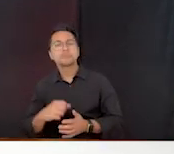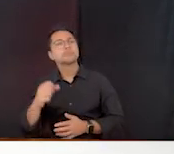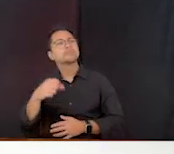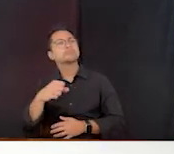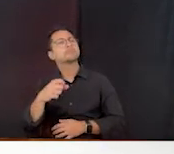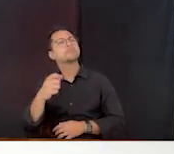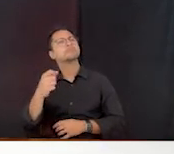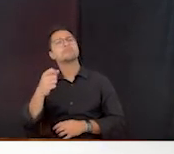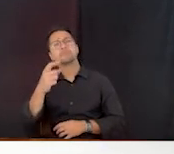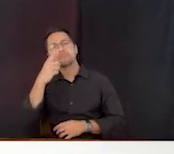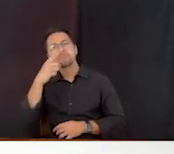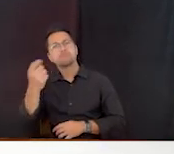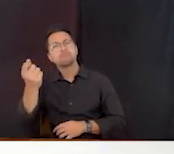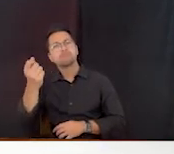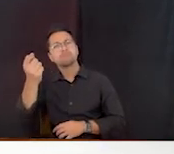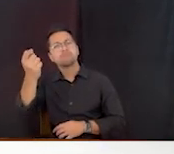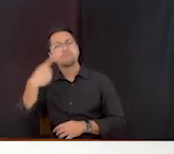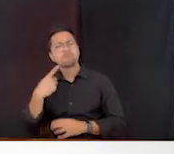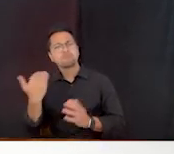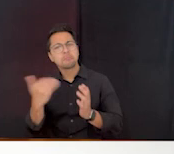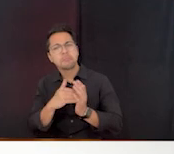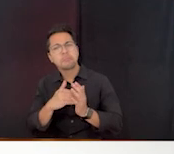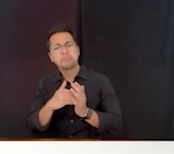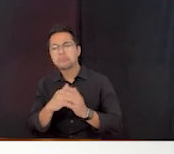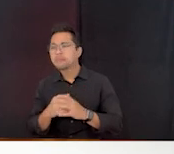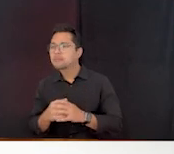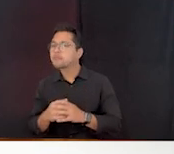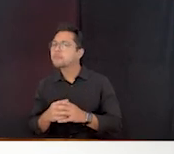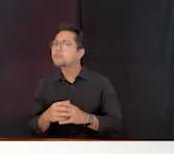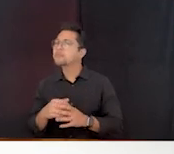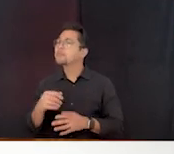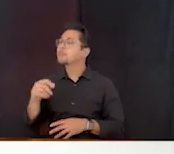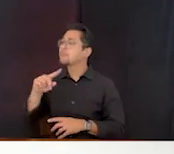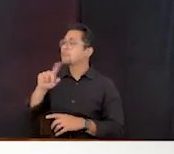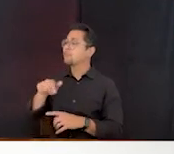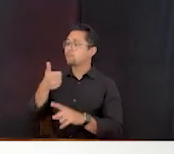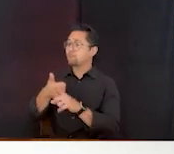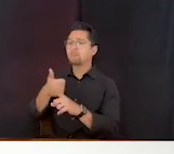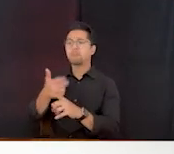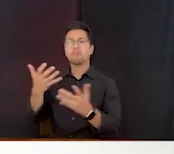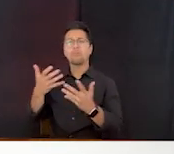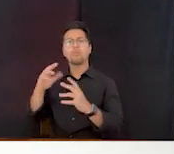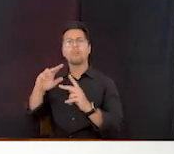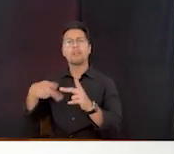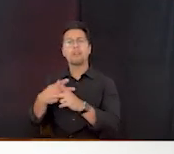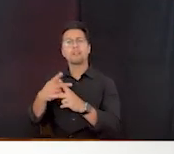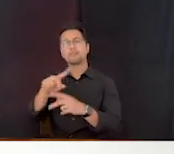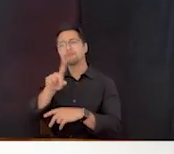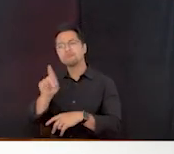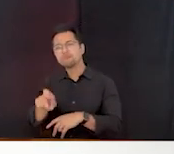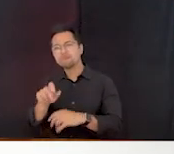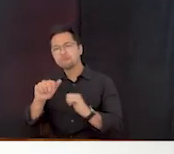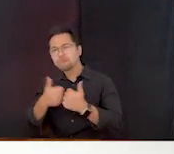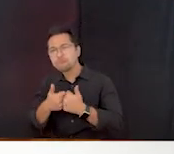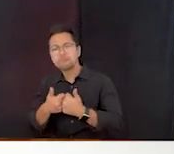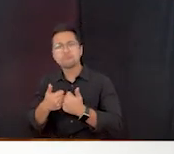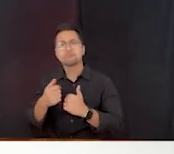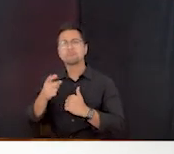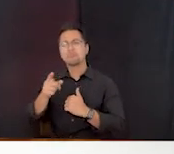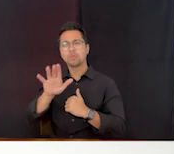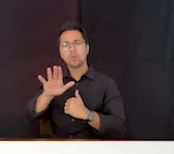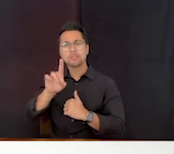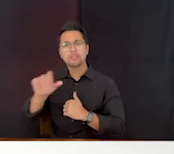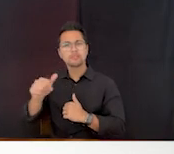The question again? So the question is, what challenges might your disability have posed while you were